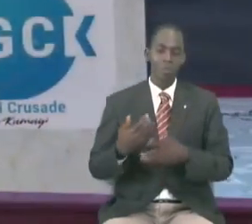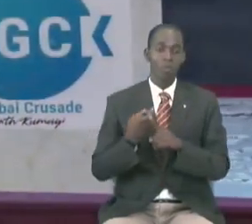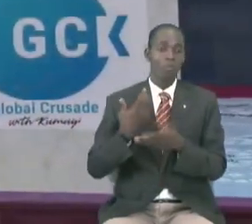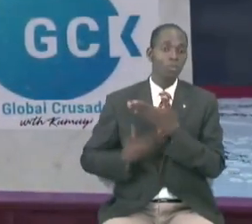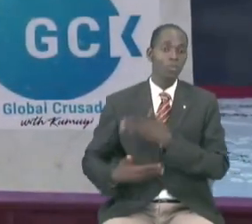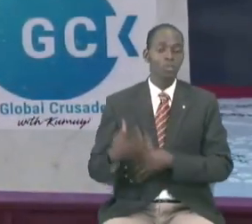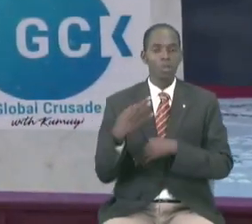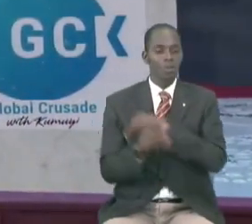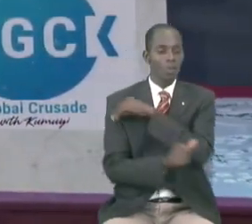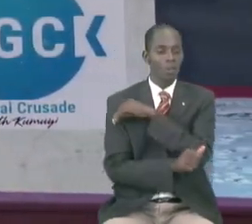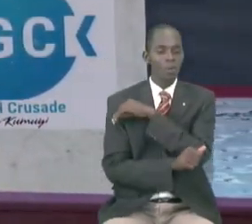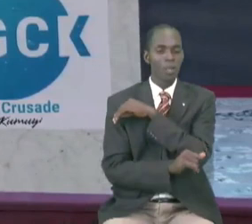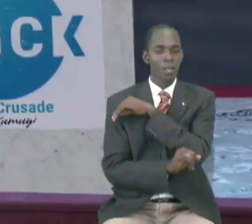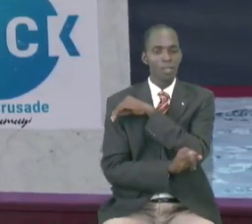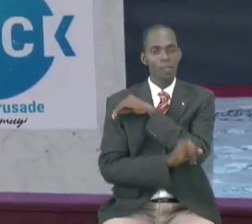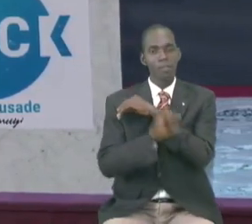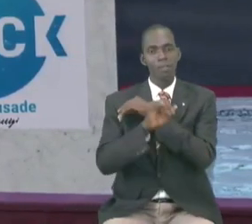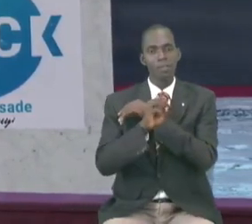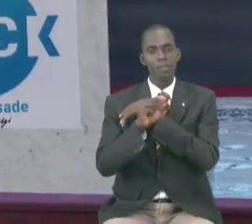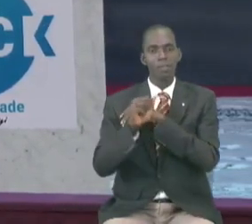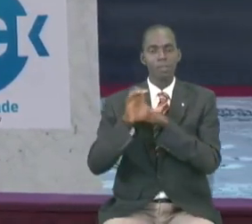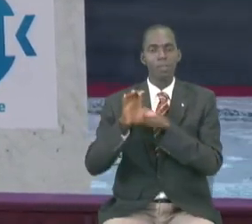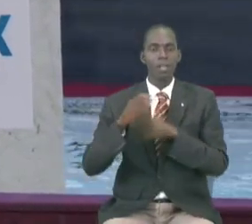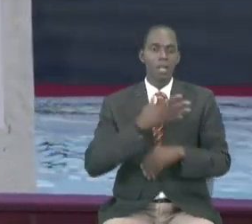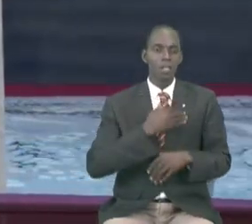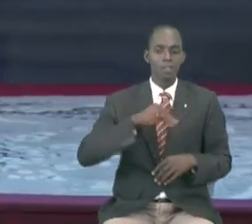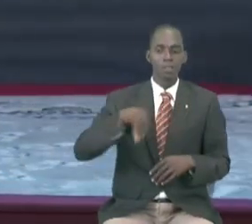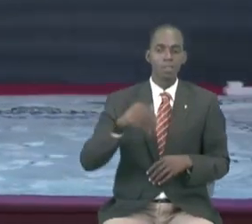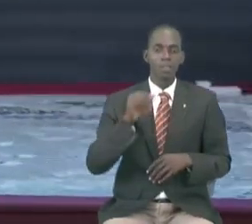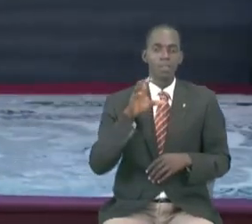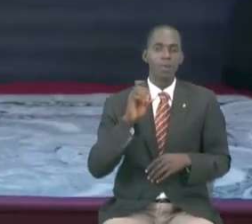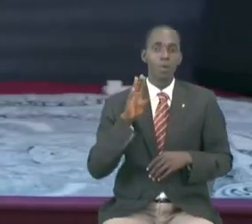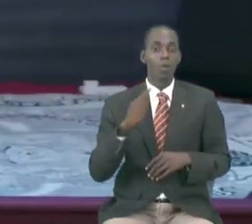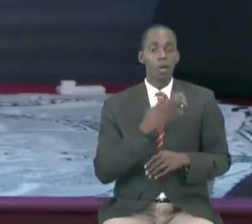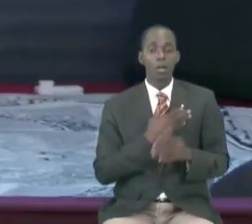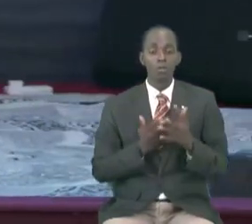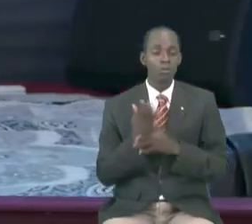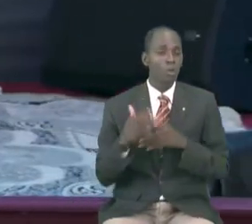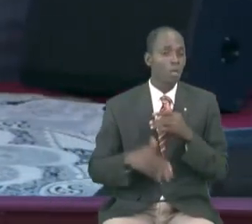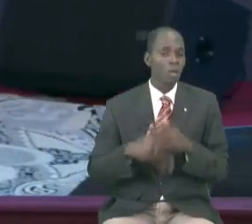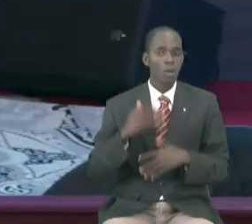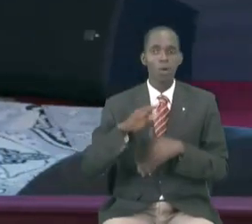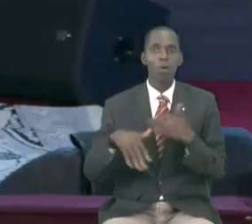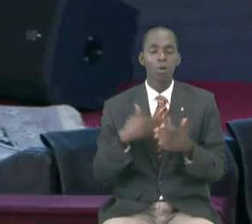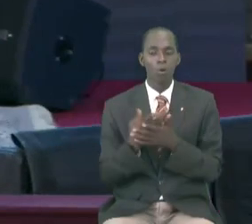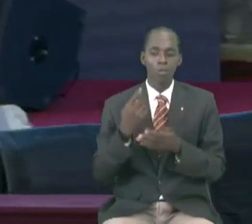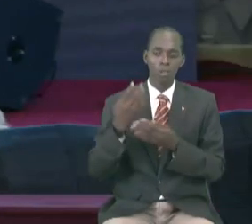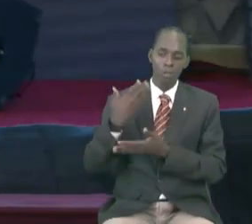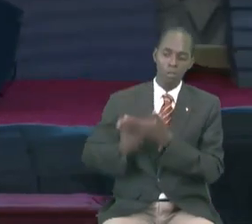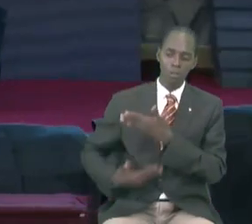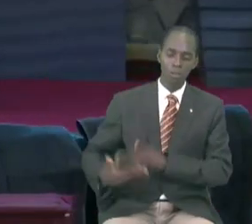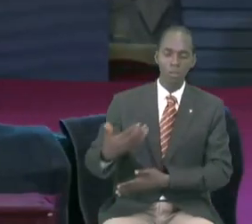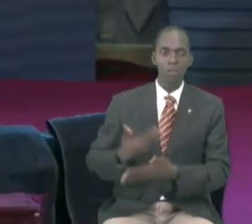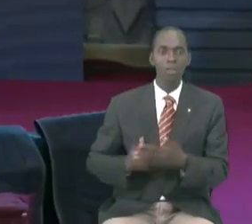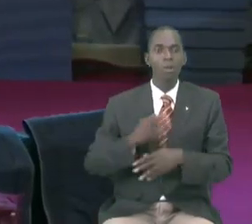the families of the earth shall be blessed. Understand that. Understand that. All the families of the earth will